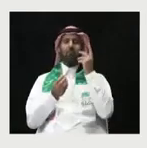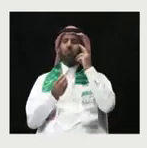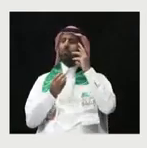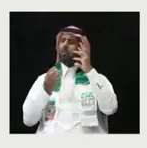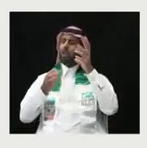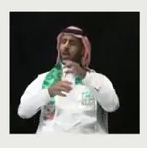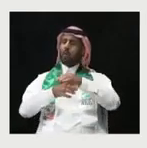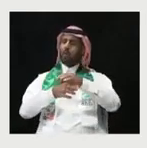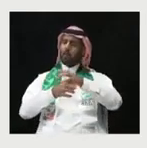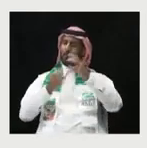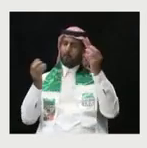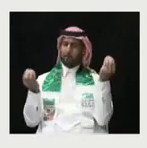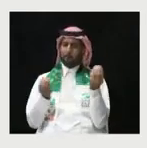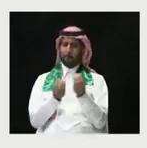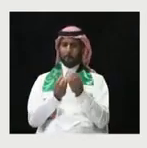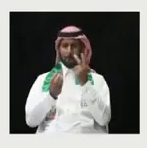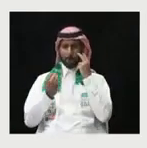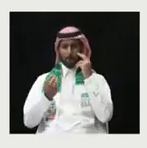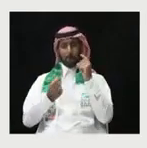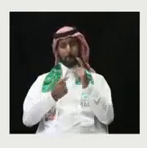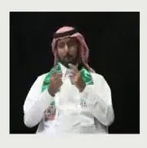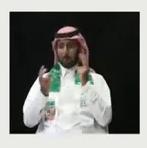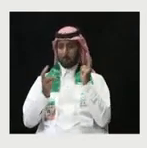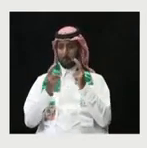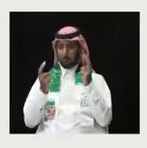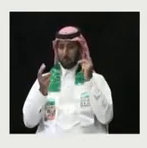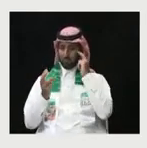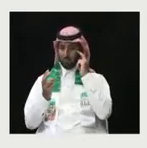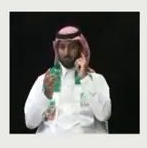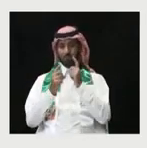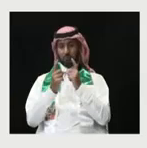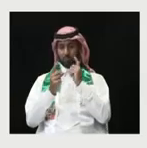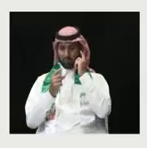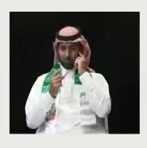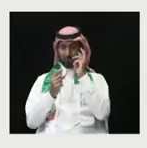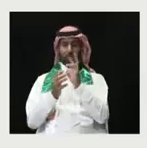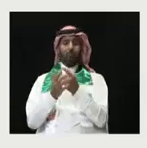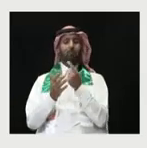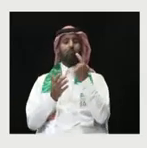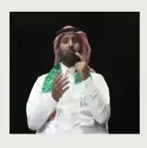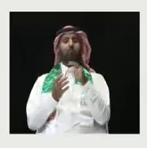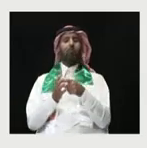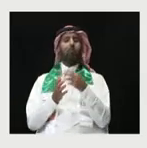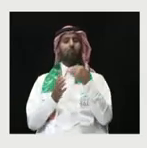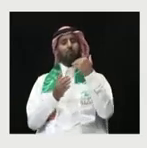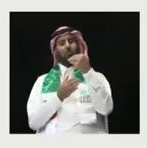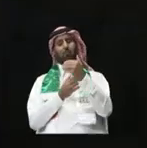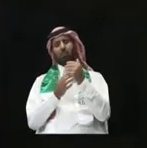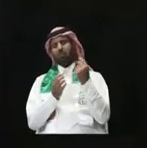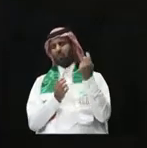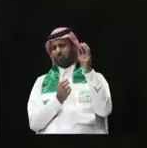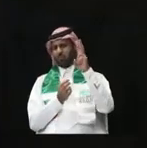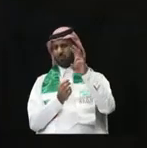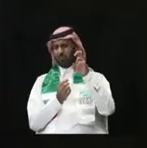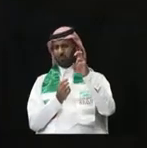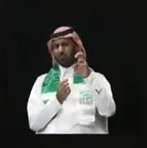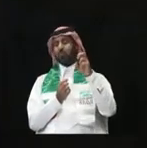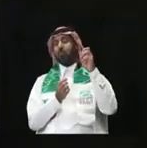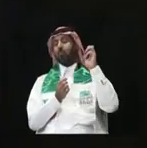people communicate nowadays? These days, let's say in 2030, 2019, how